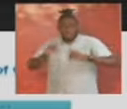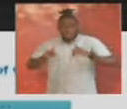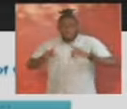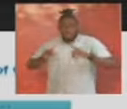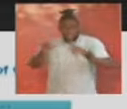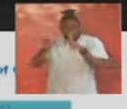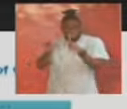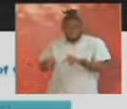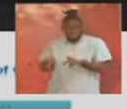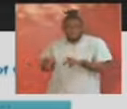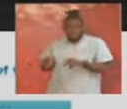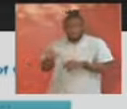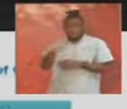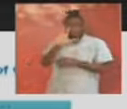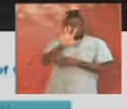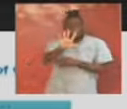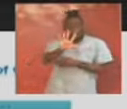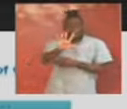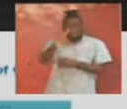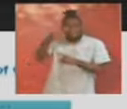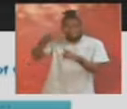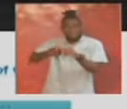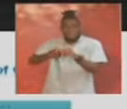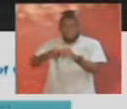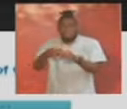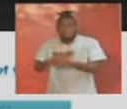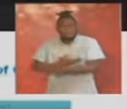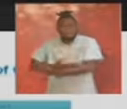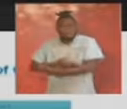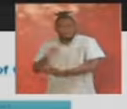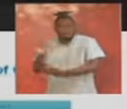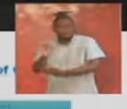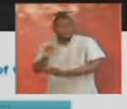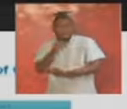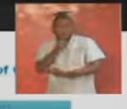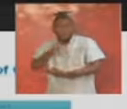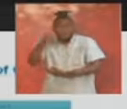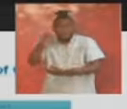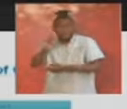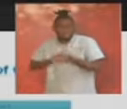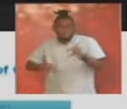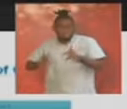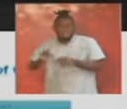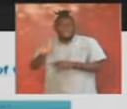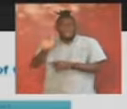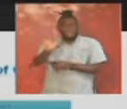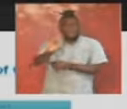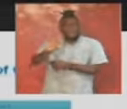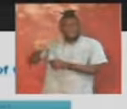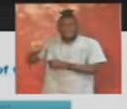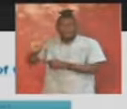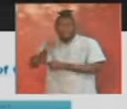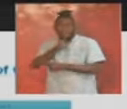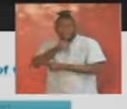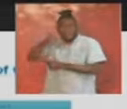a 5-month-old, and our oldest confirmed case would have been an 84-year-old.